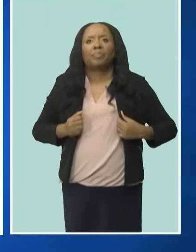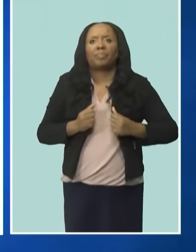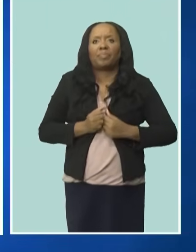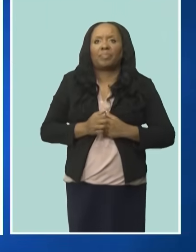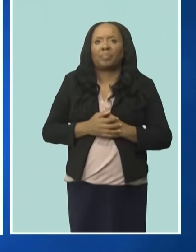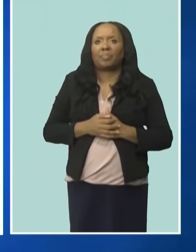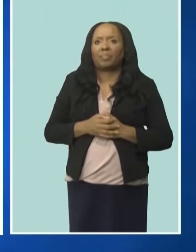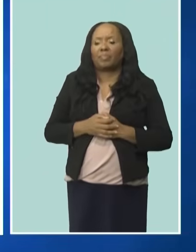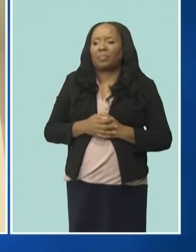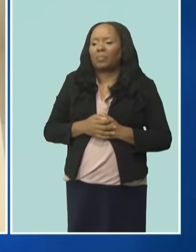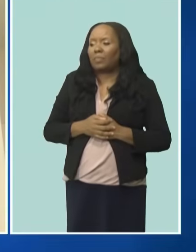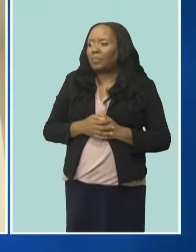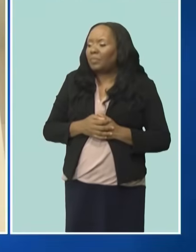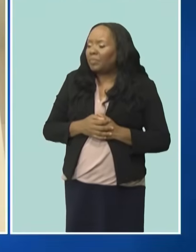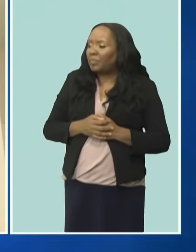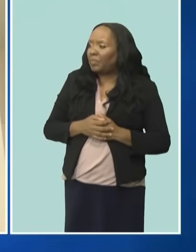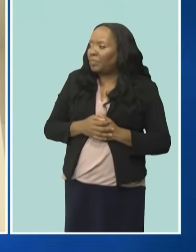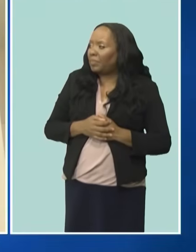little premature, but